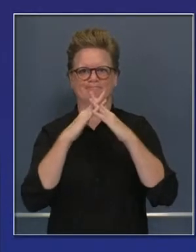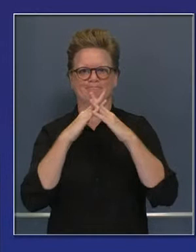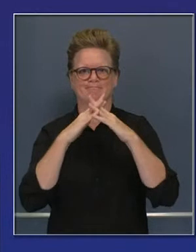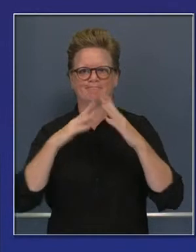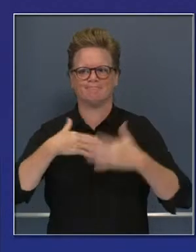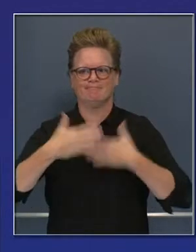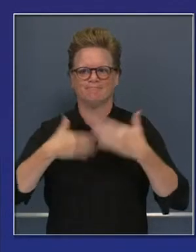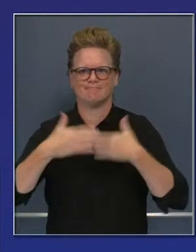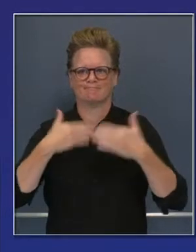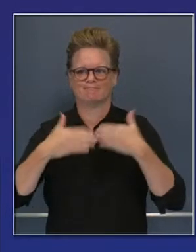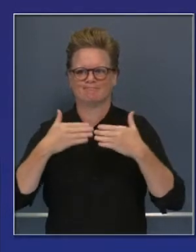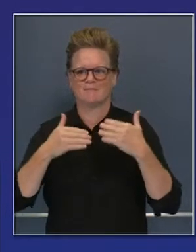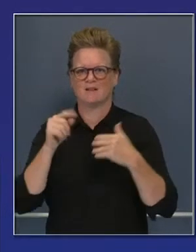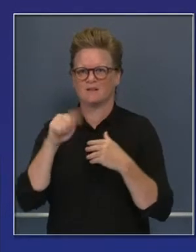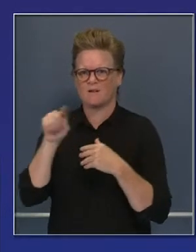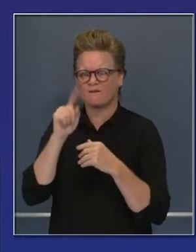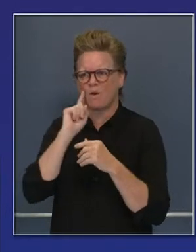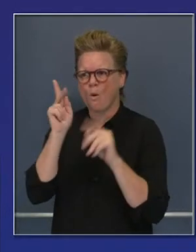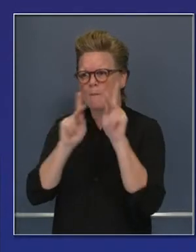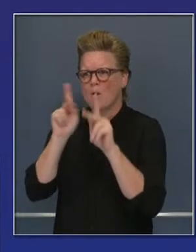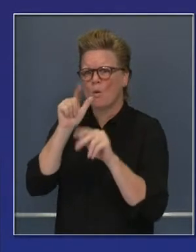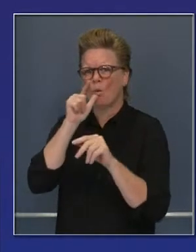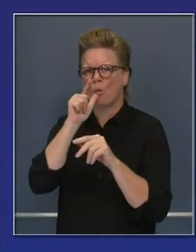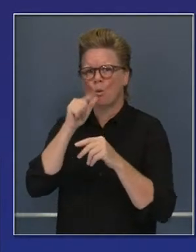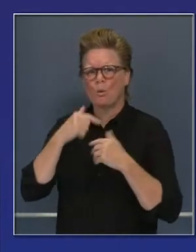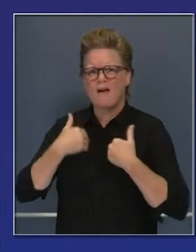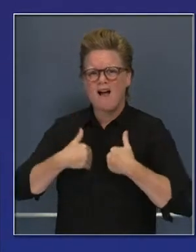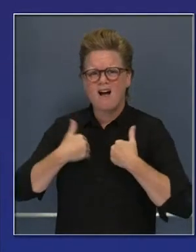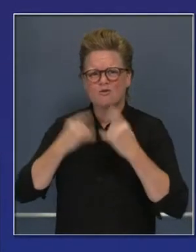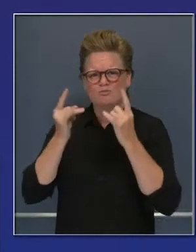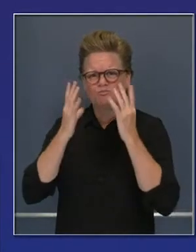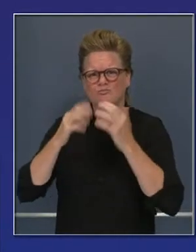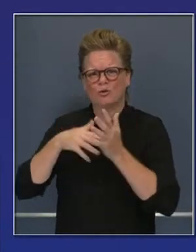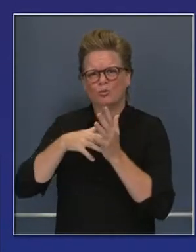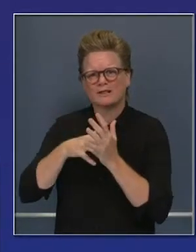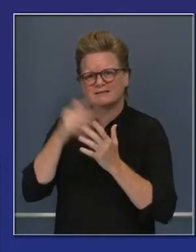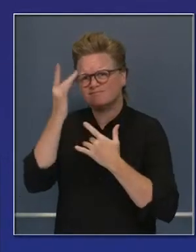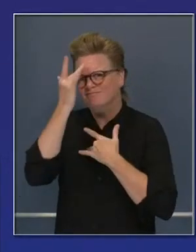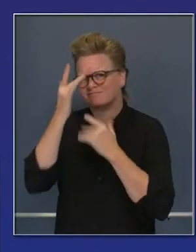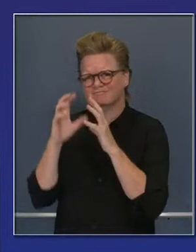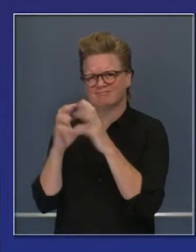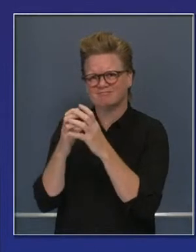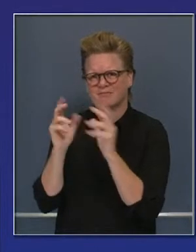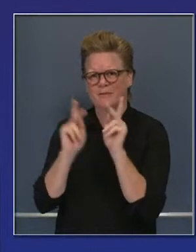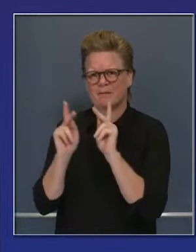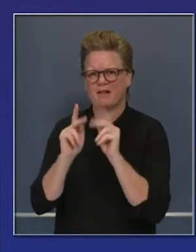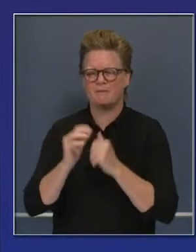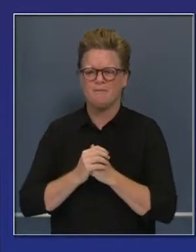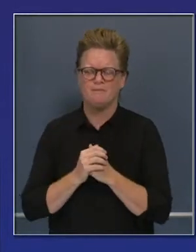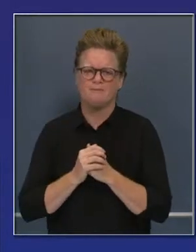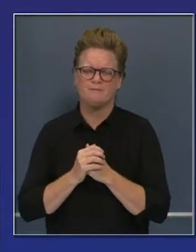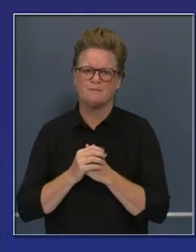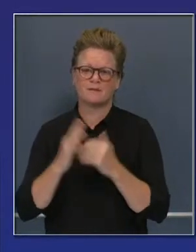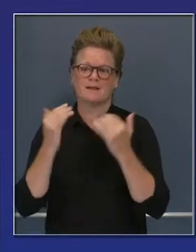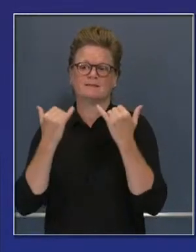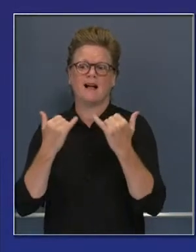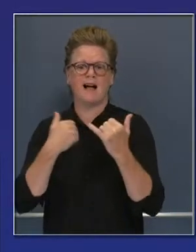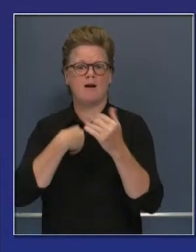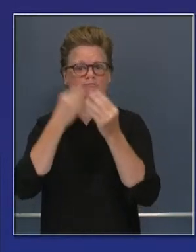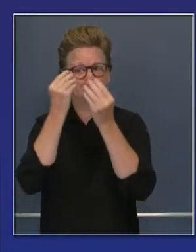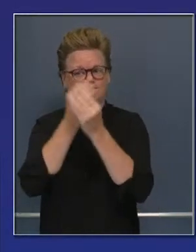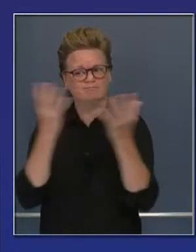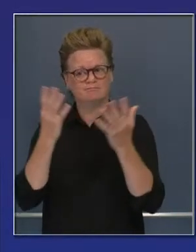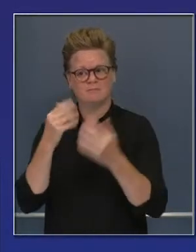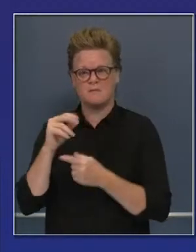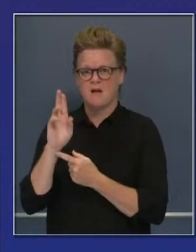by PSPS. Speaking of vulnerable and speaking about impact, here's the update